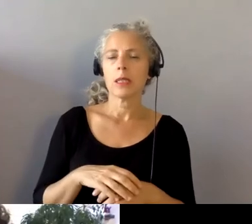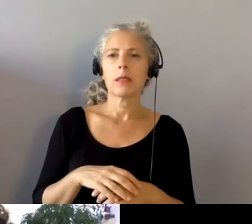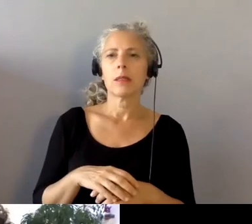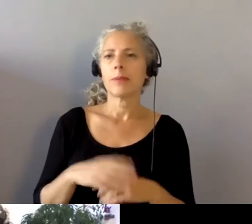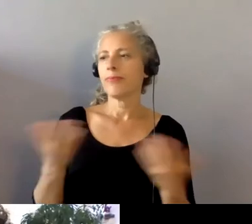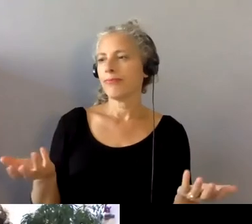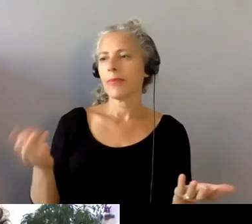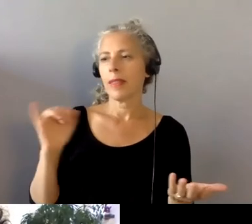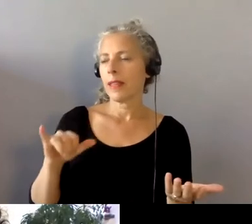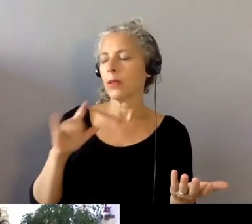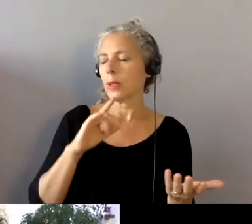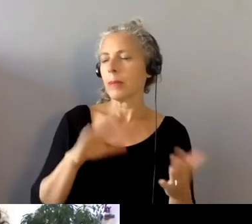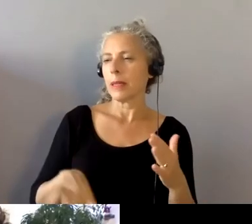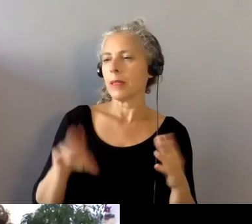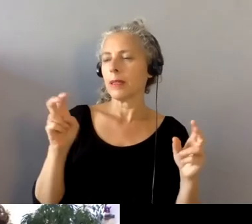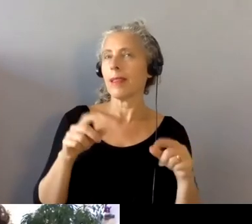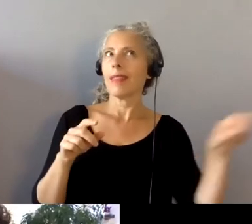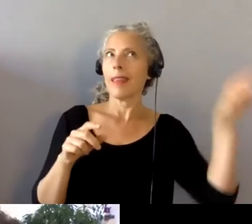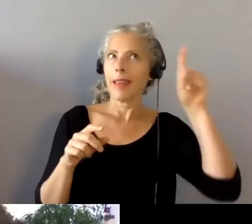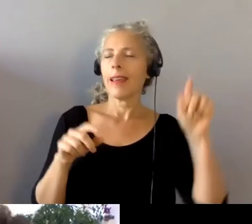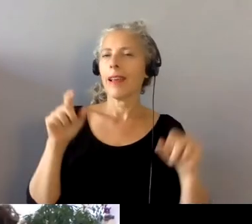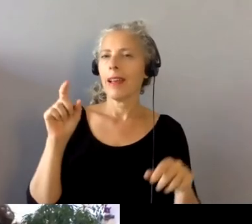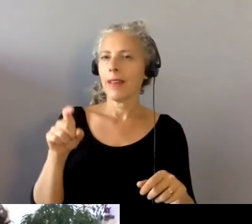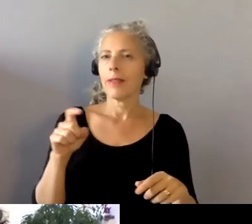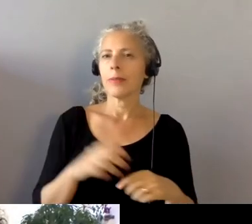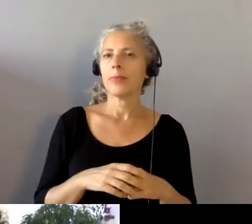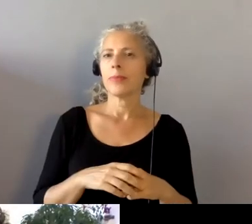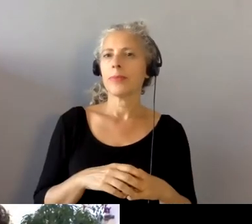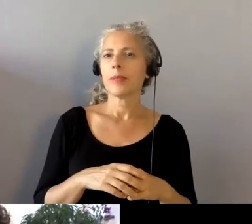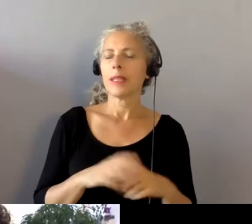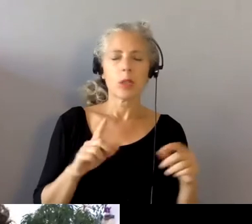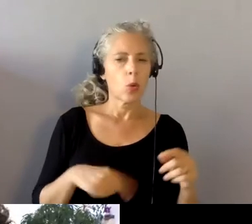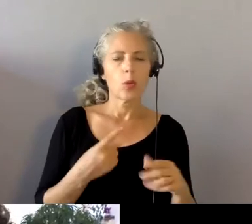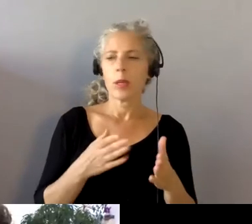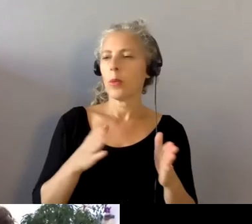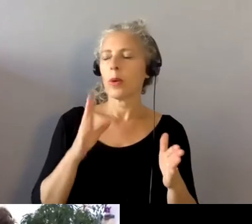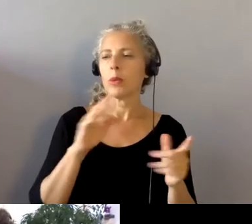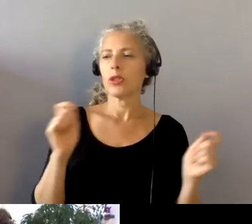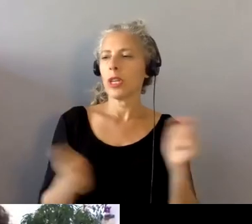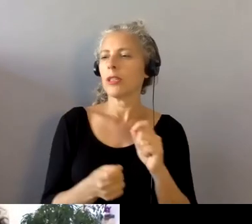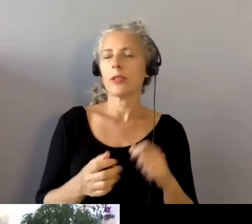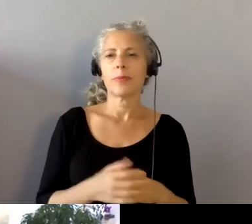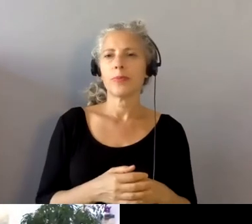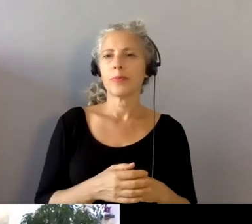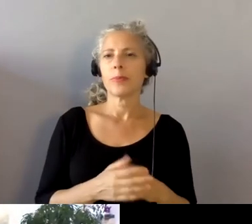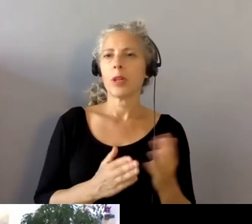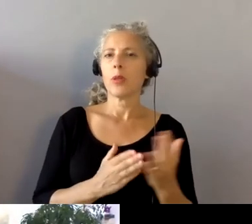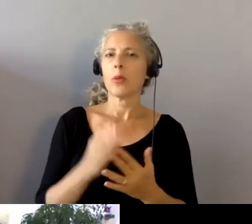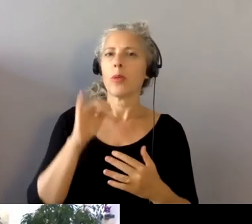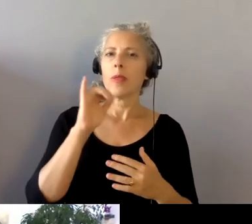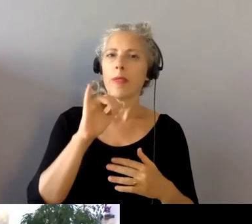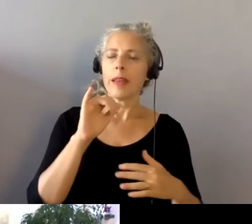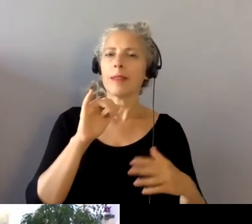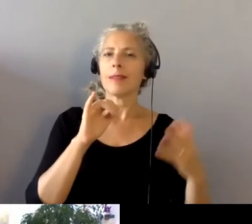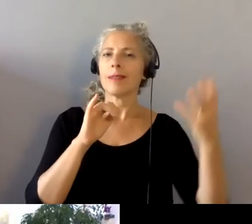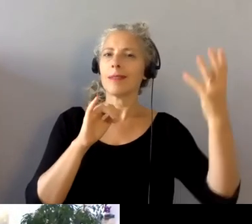the fundamental issue, is that they have to, this is the only way it will change is through that fundamental